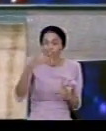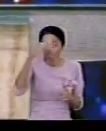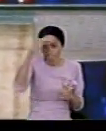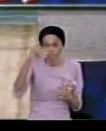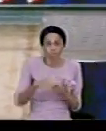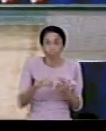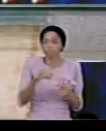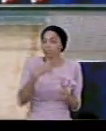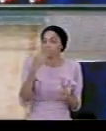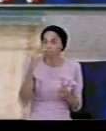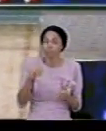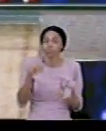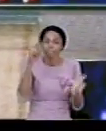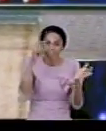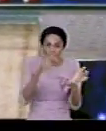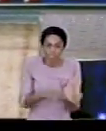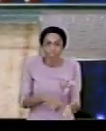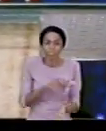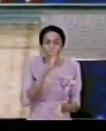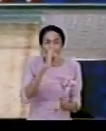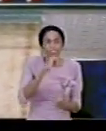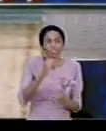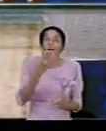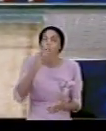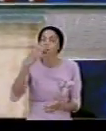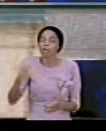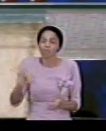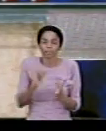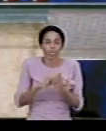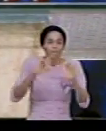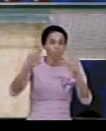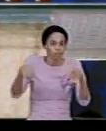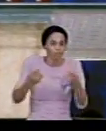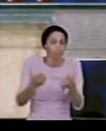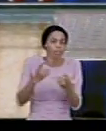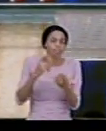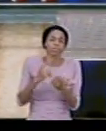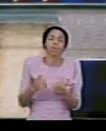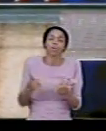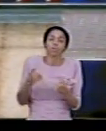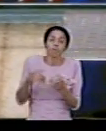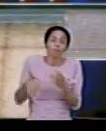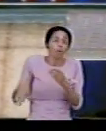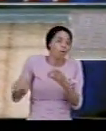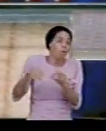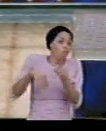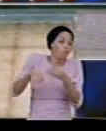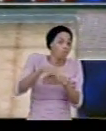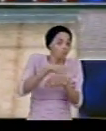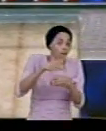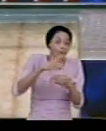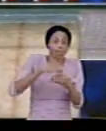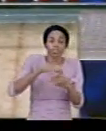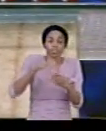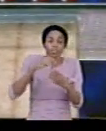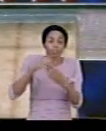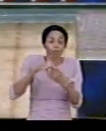this is the curse that goeth forth over the face of the whole earth